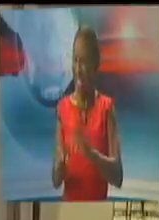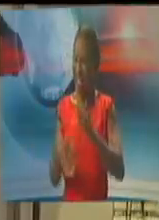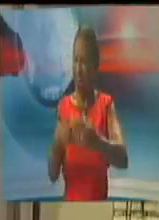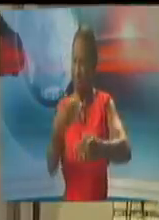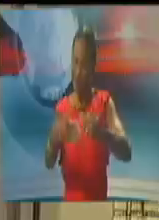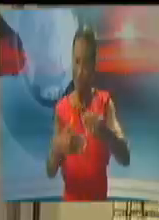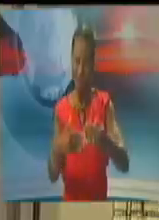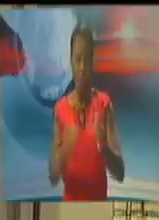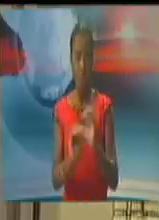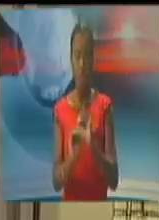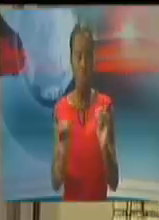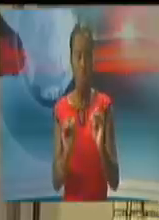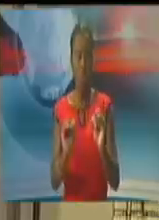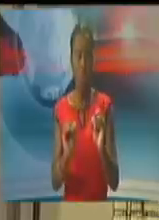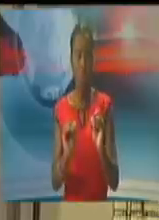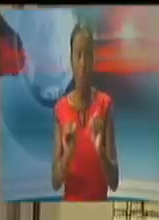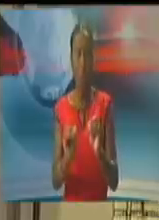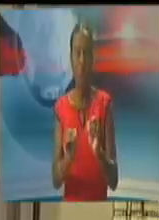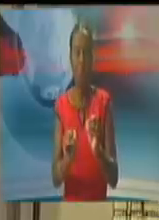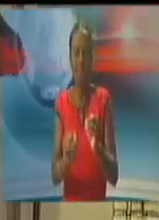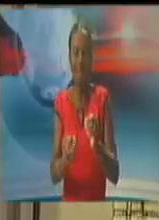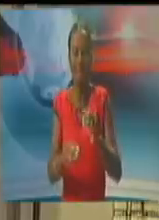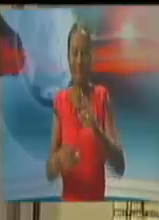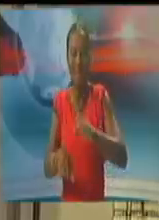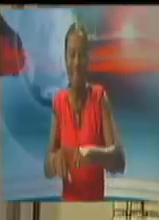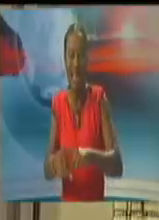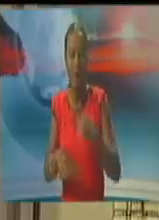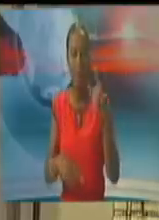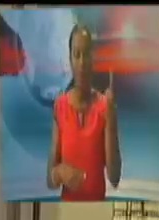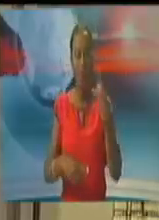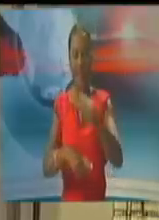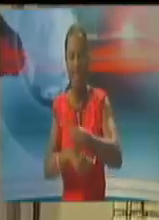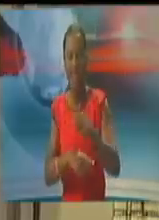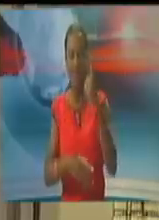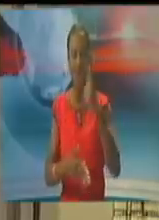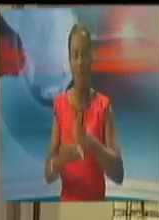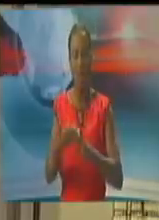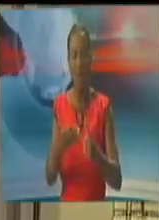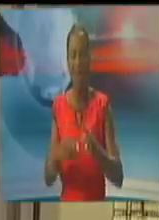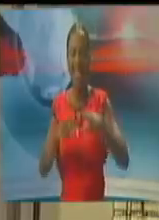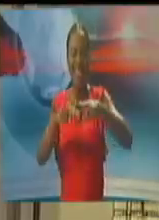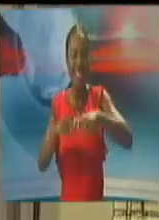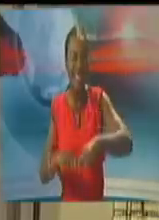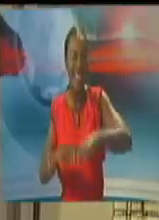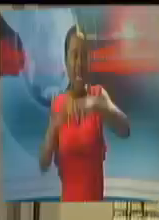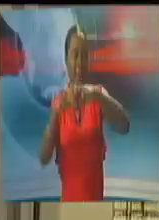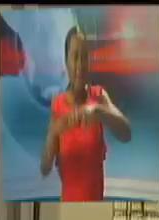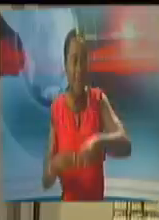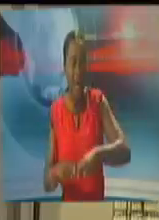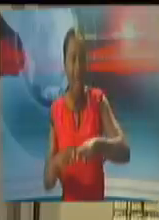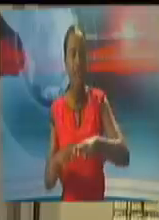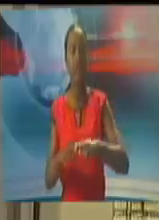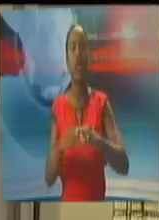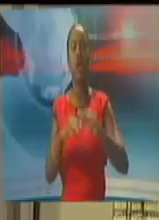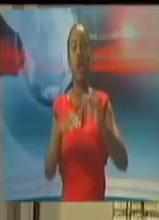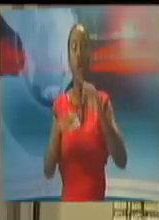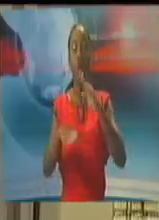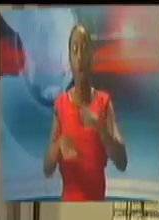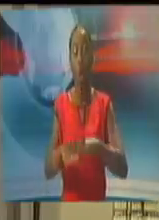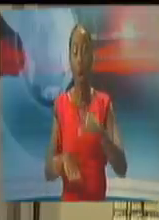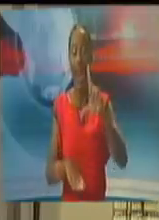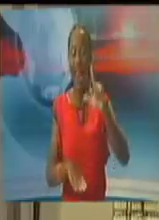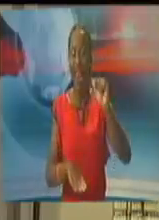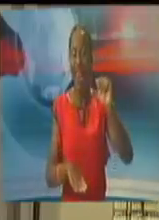no fixed time frame to say it could be done in a day or a week. It depends on the capability of the lab